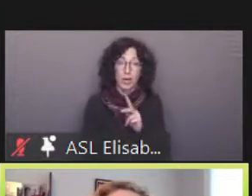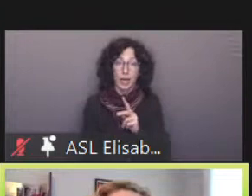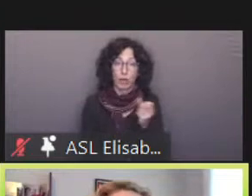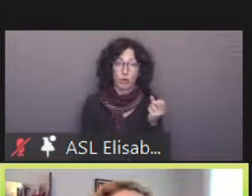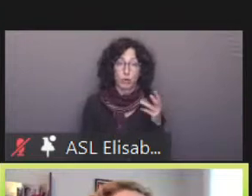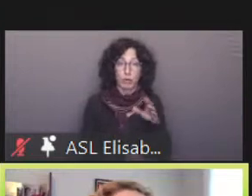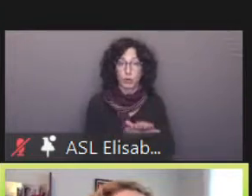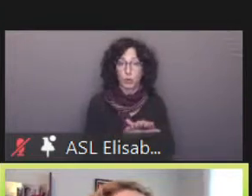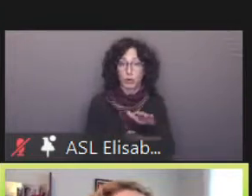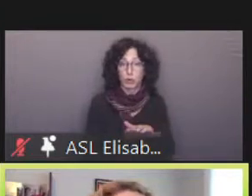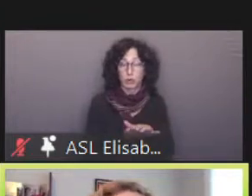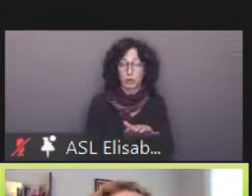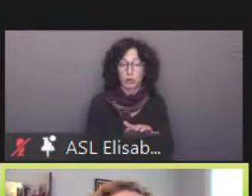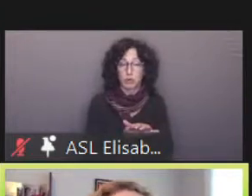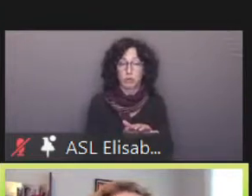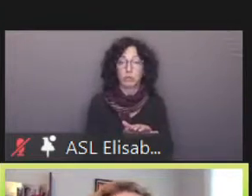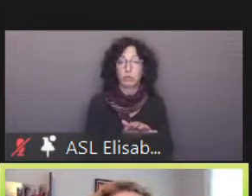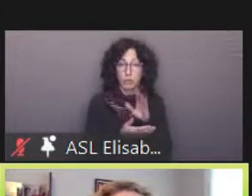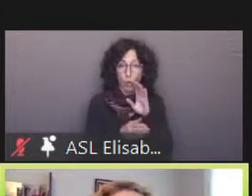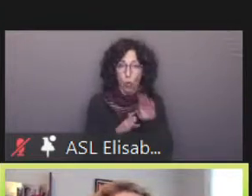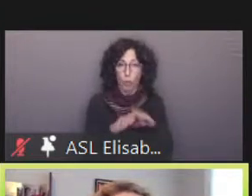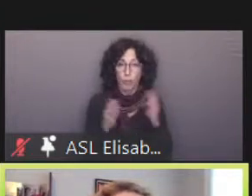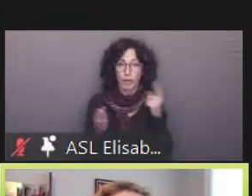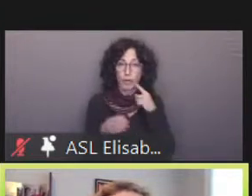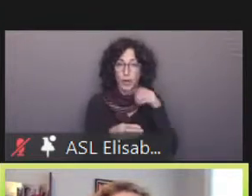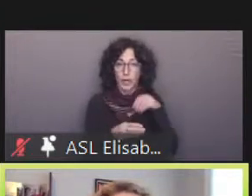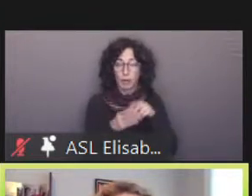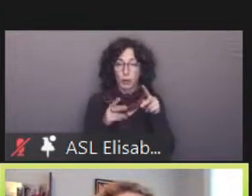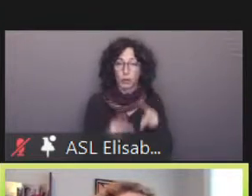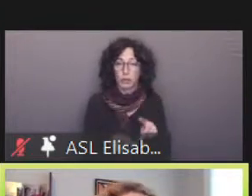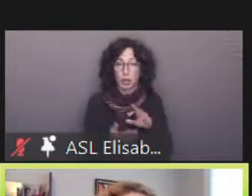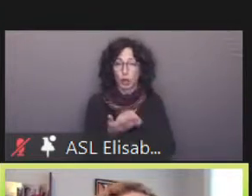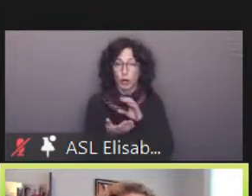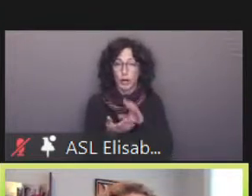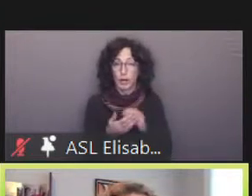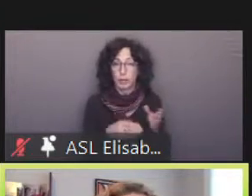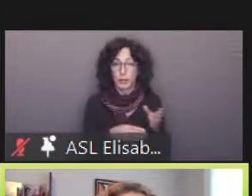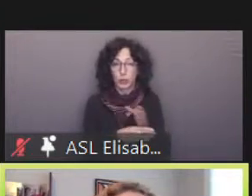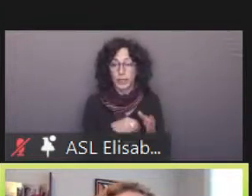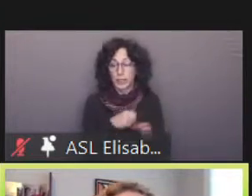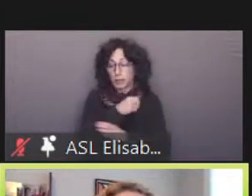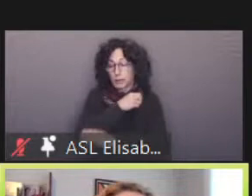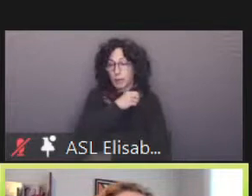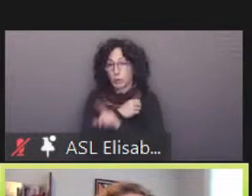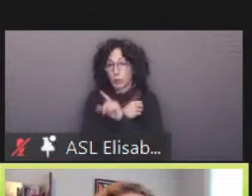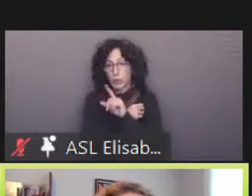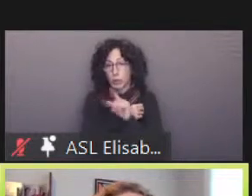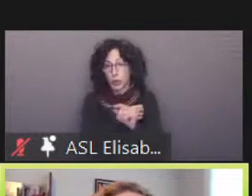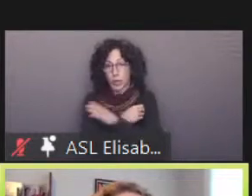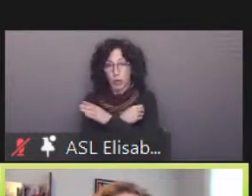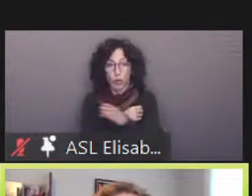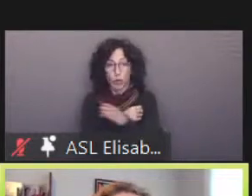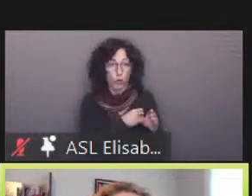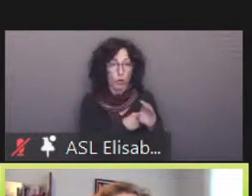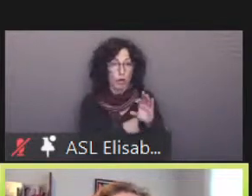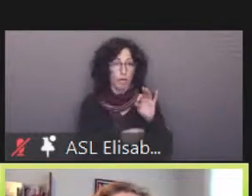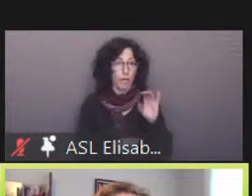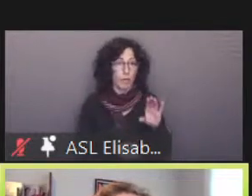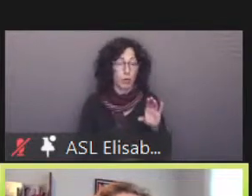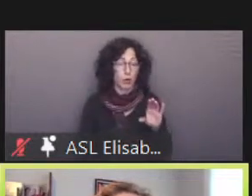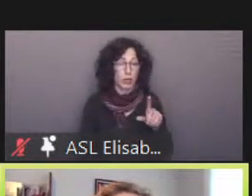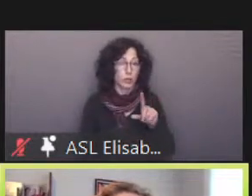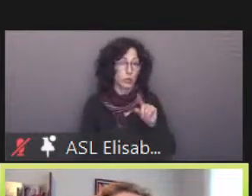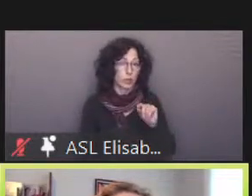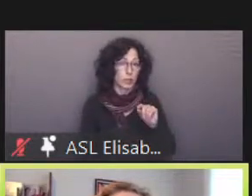that were open for in-person learning between September 2020 through February